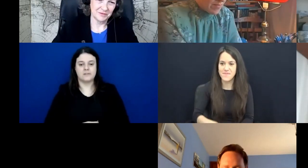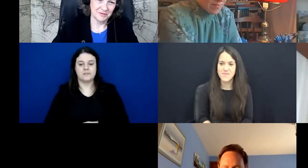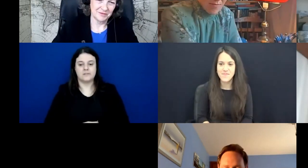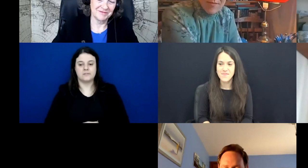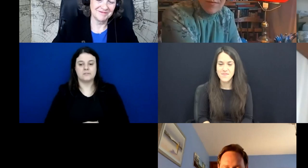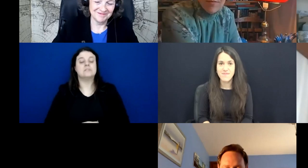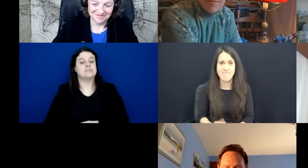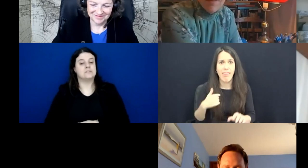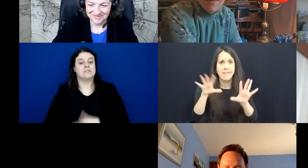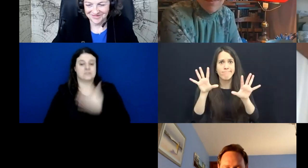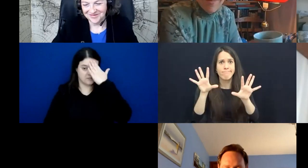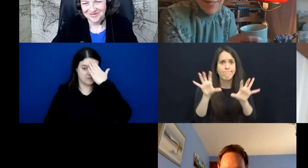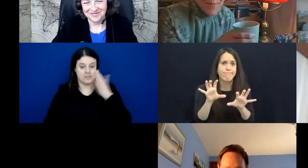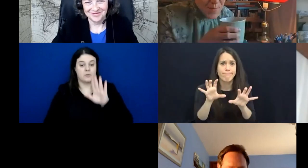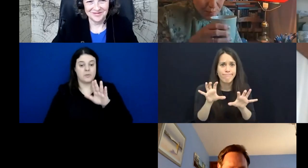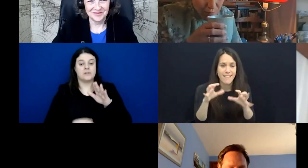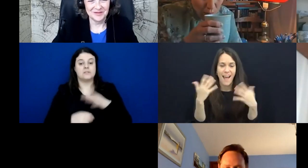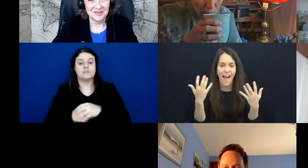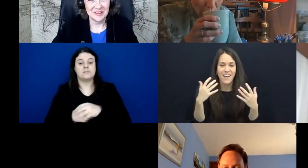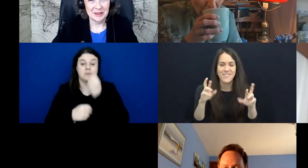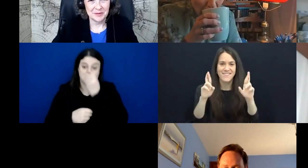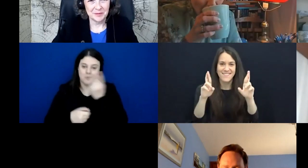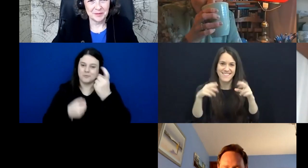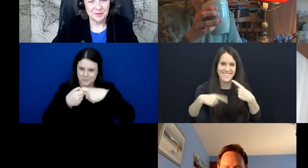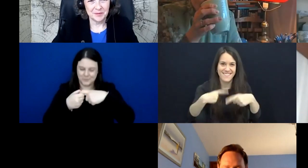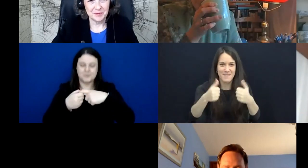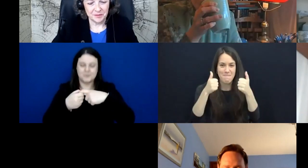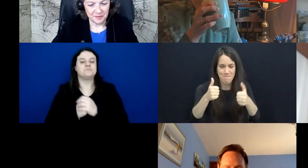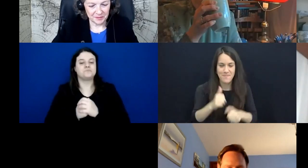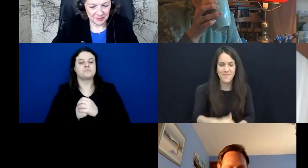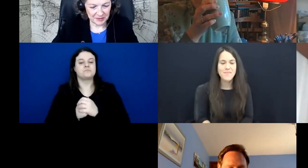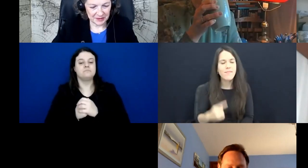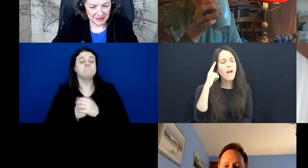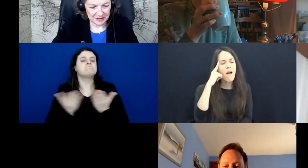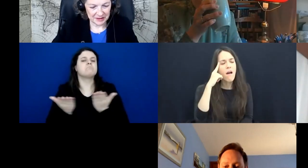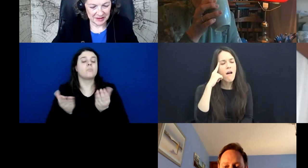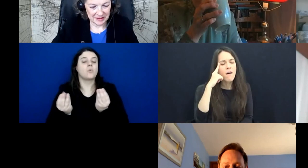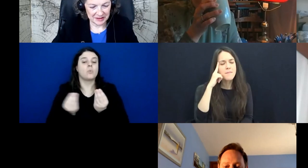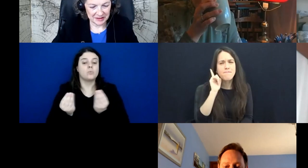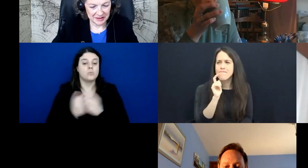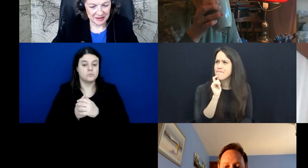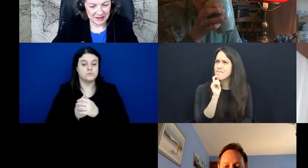crashed suddenly, but good to be back. Right, where were we? I'm just trying to